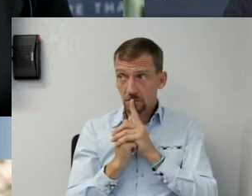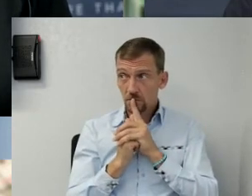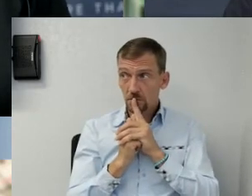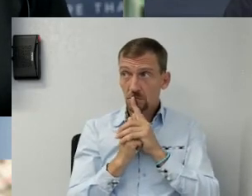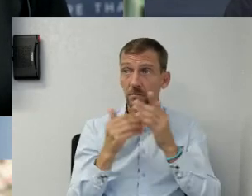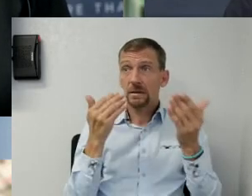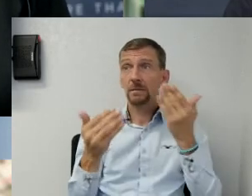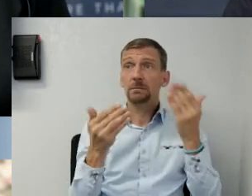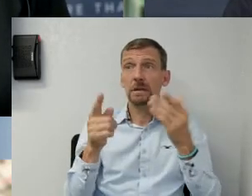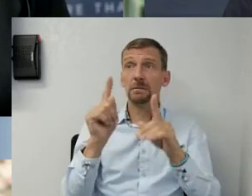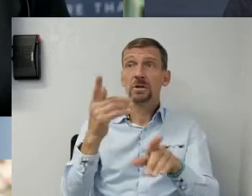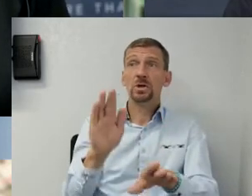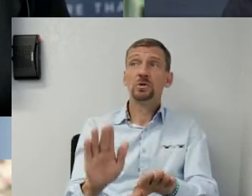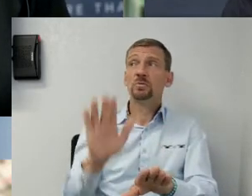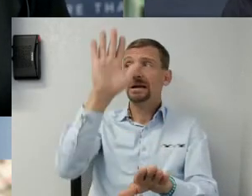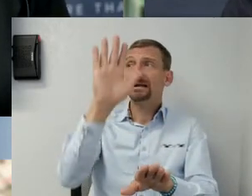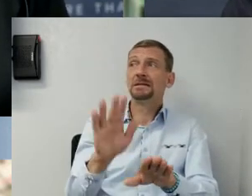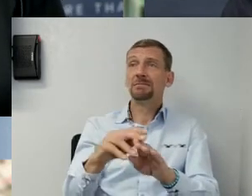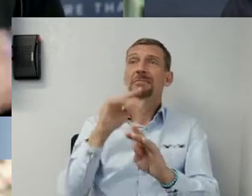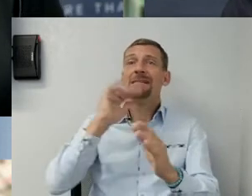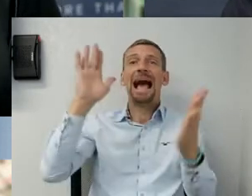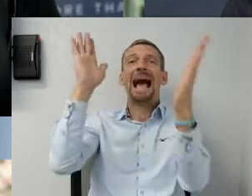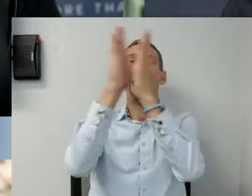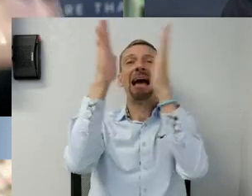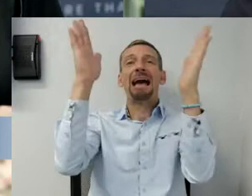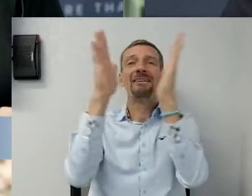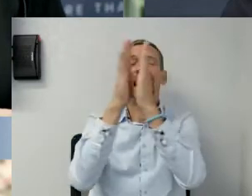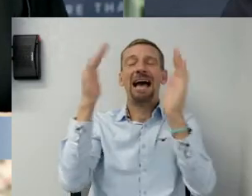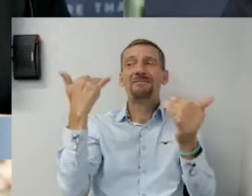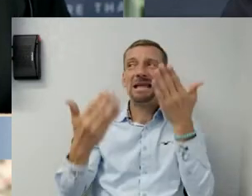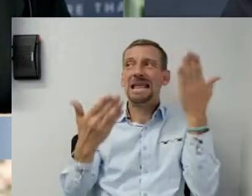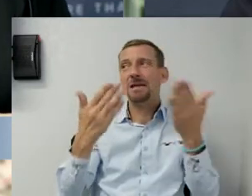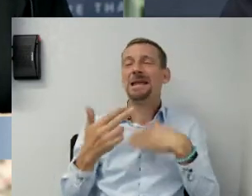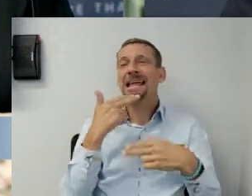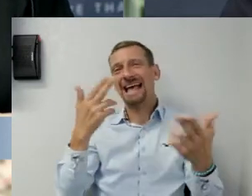Maybe he just raised his hand to give us like a high five. High five.